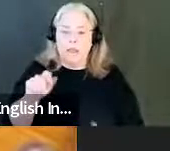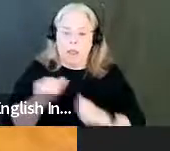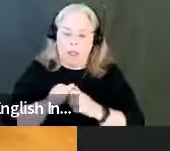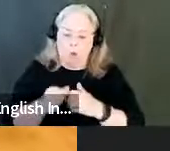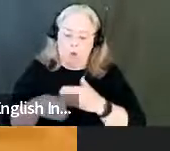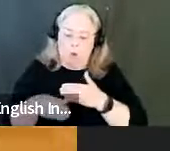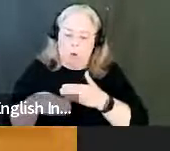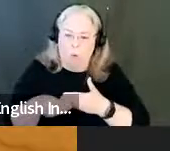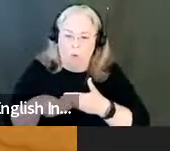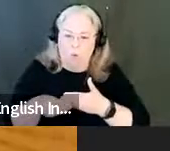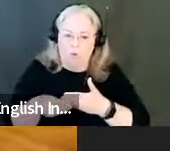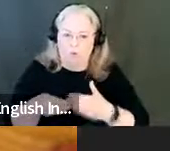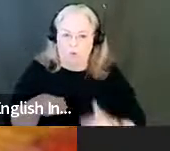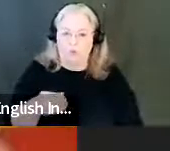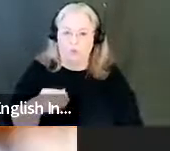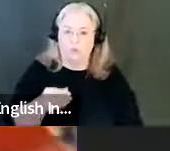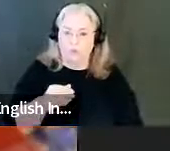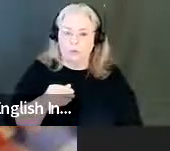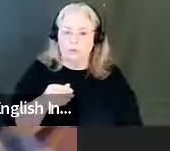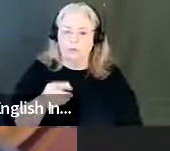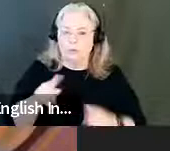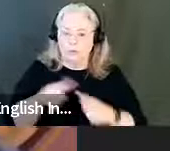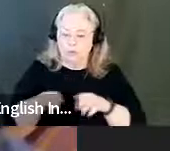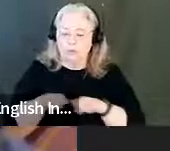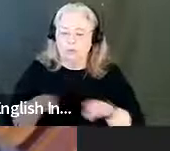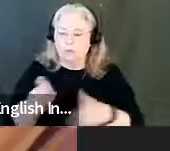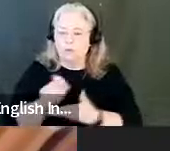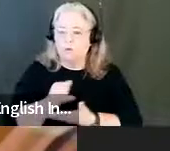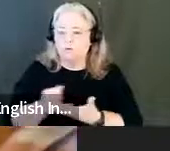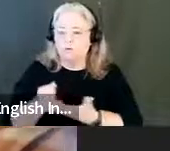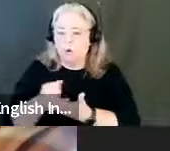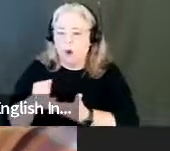to the surface you're drawing on.